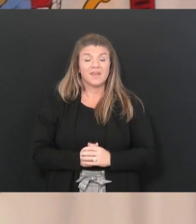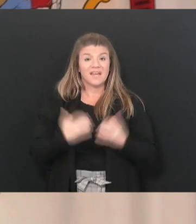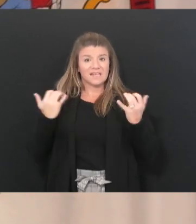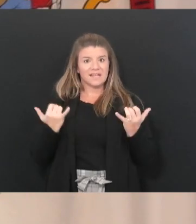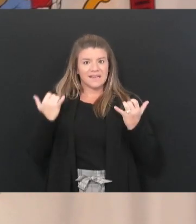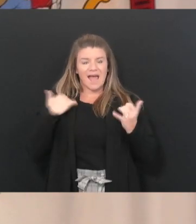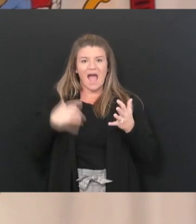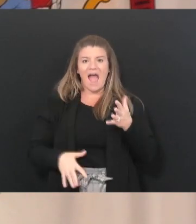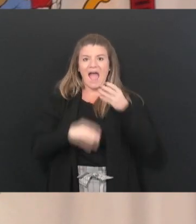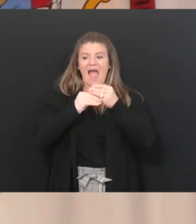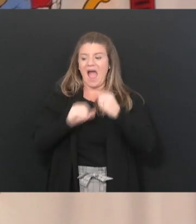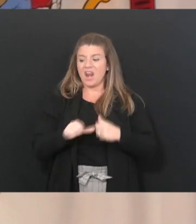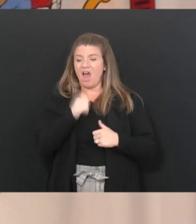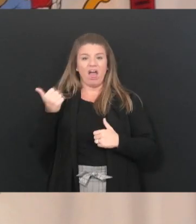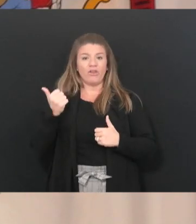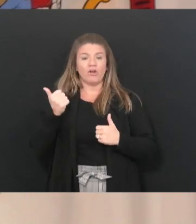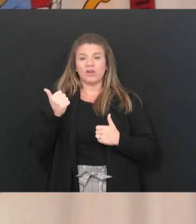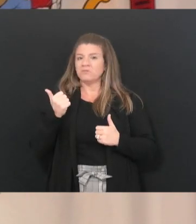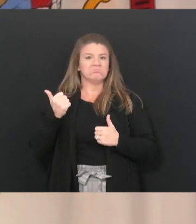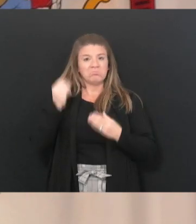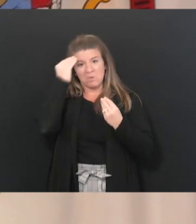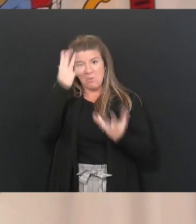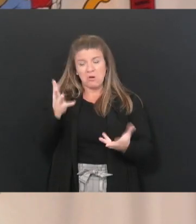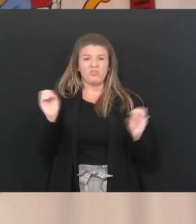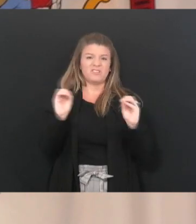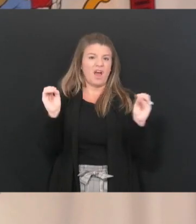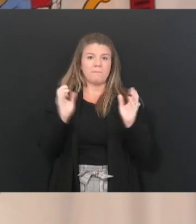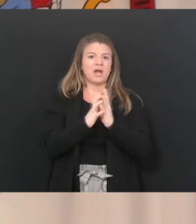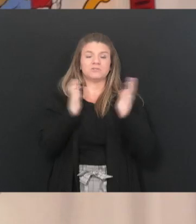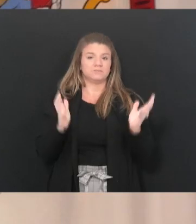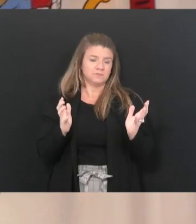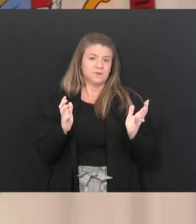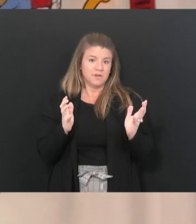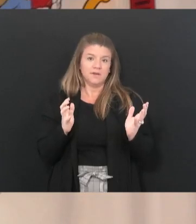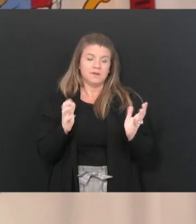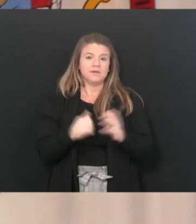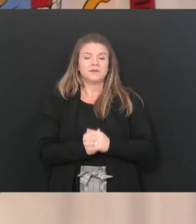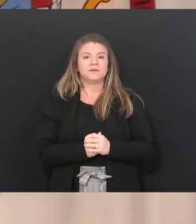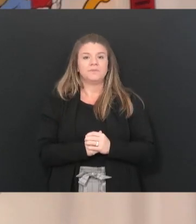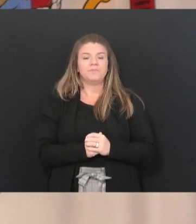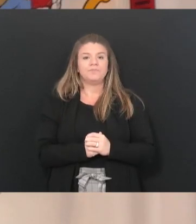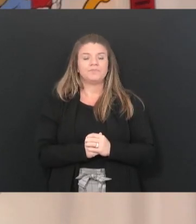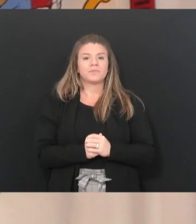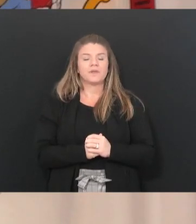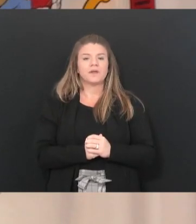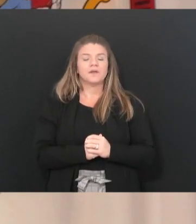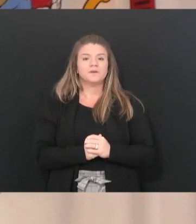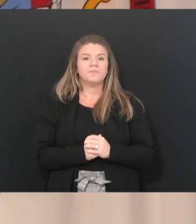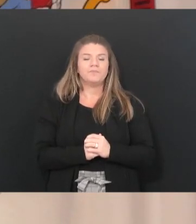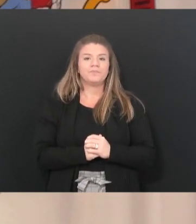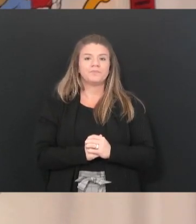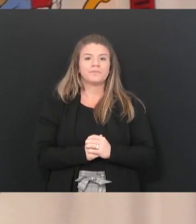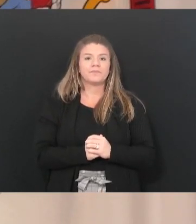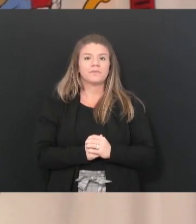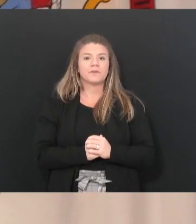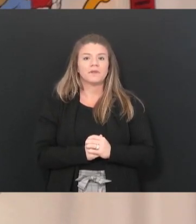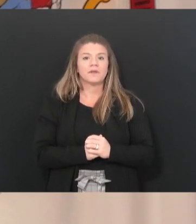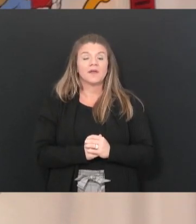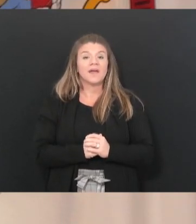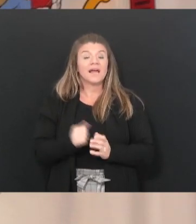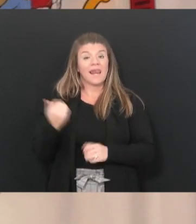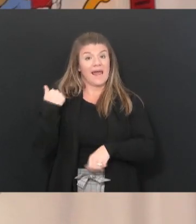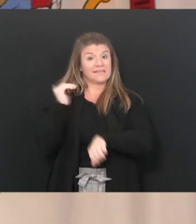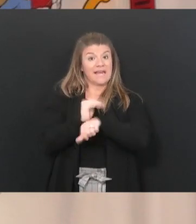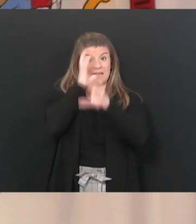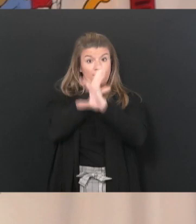today to report to you other than, I'd like to go back and just talk just a second about what our president came out with